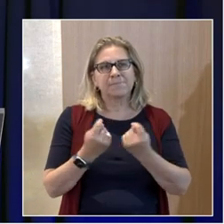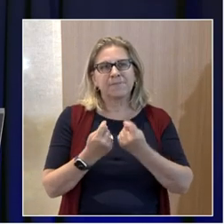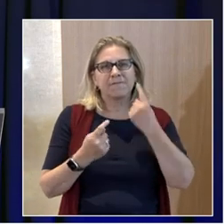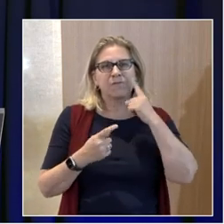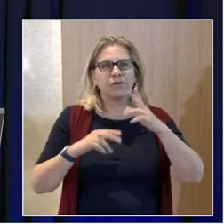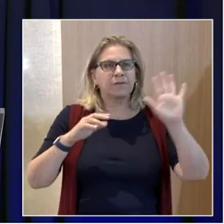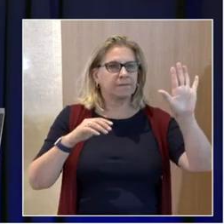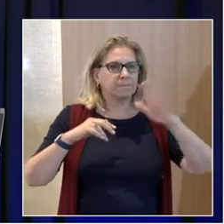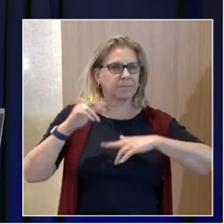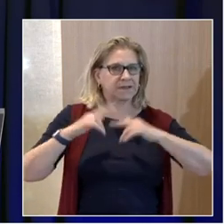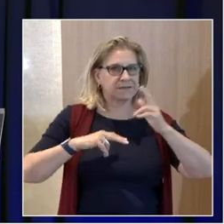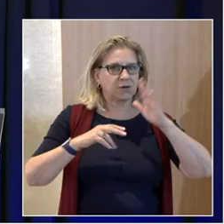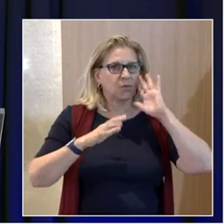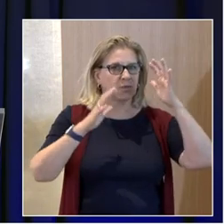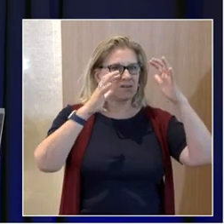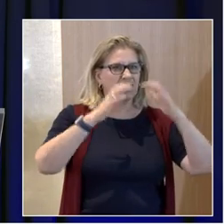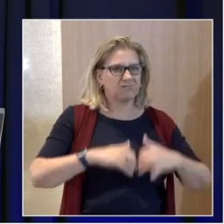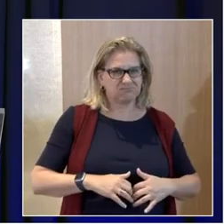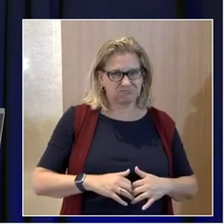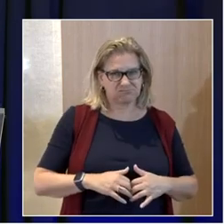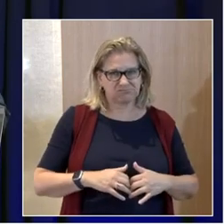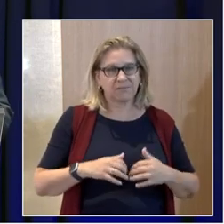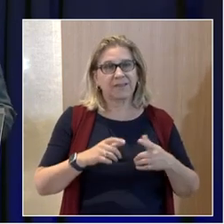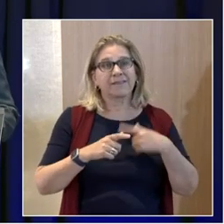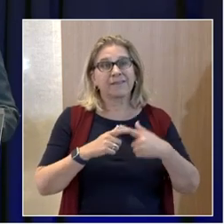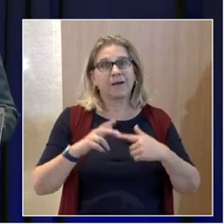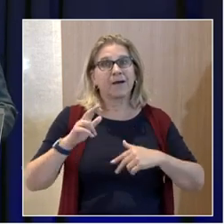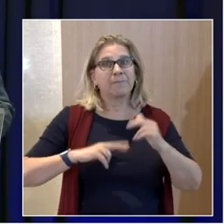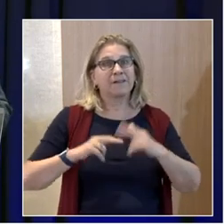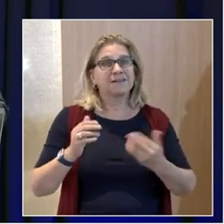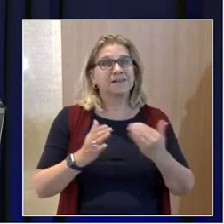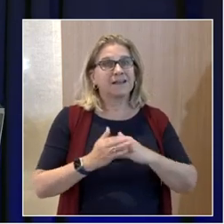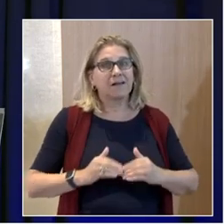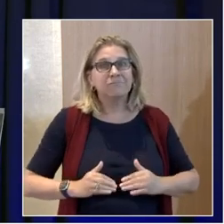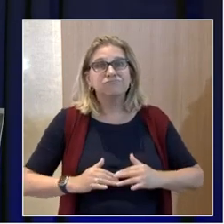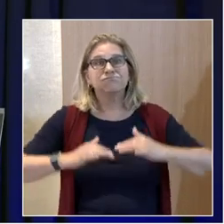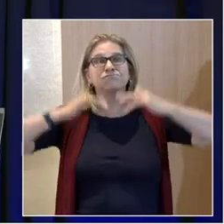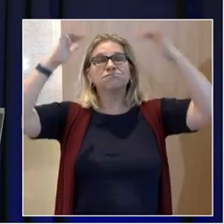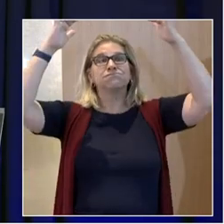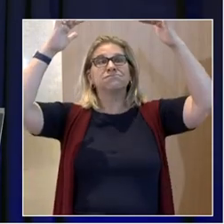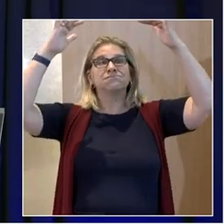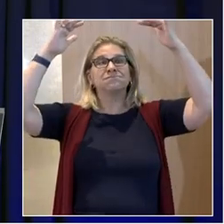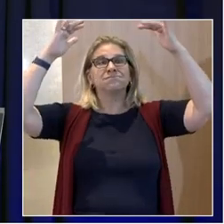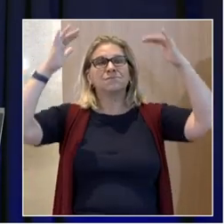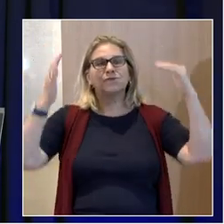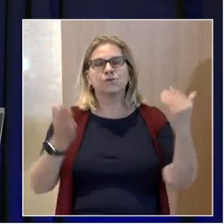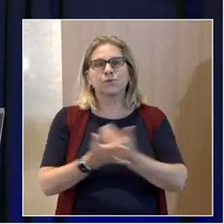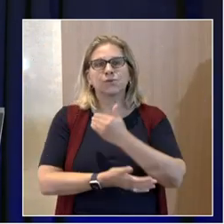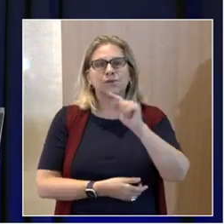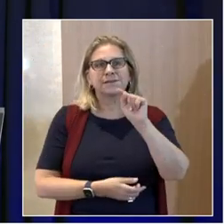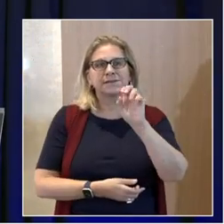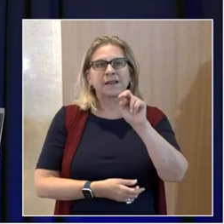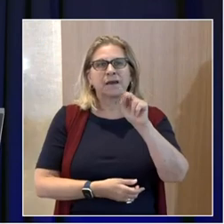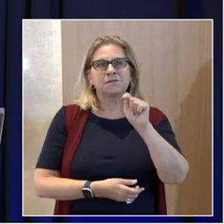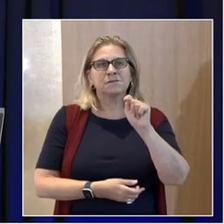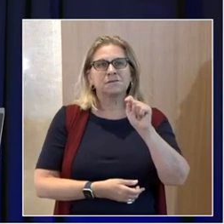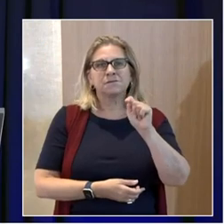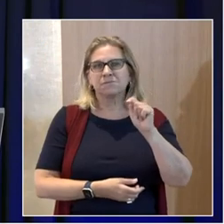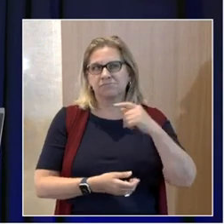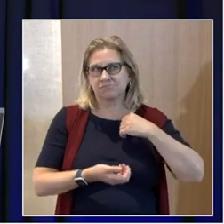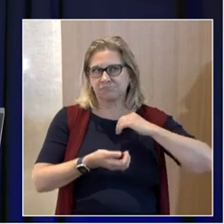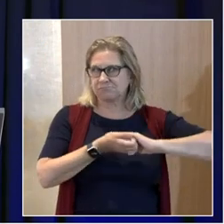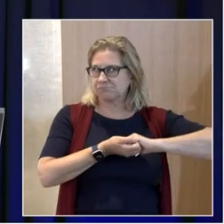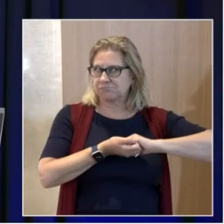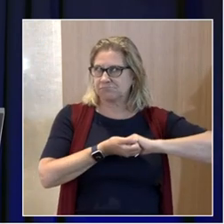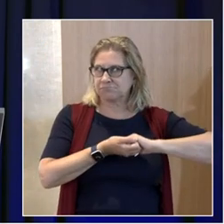and rebuilt. And a new tenant has already been secured, a big law firm. So that's fantastic. I